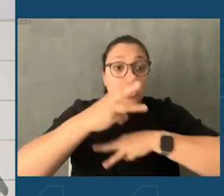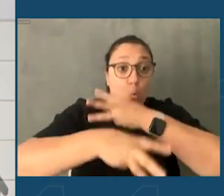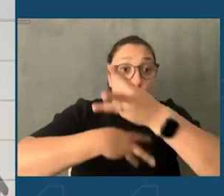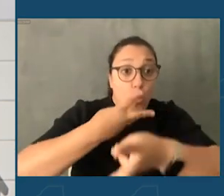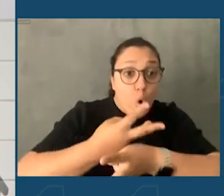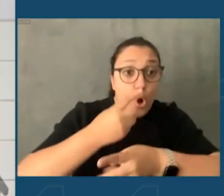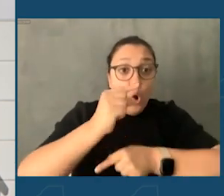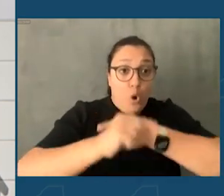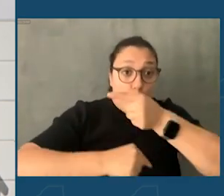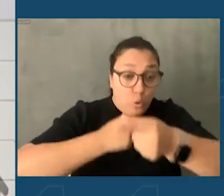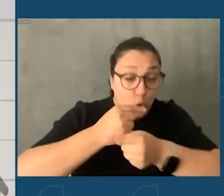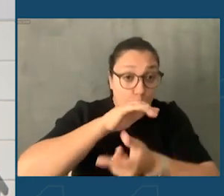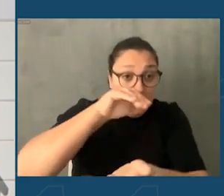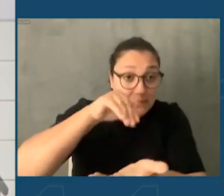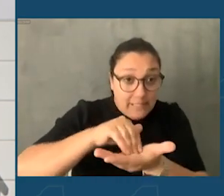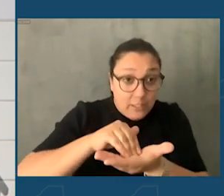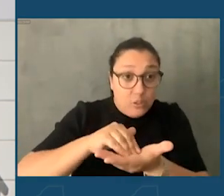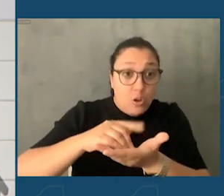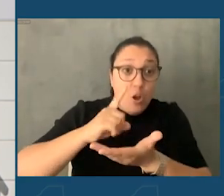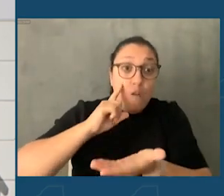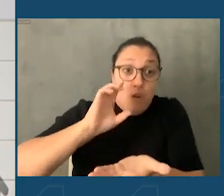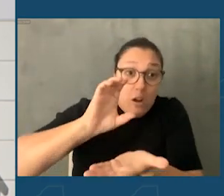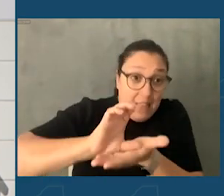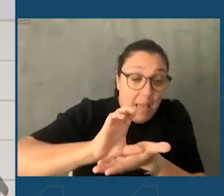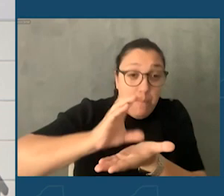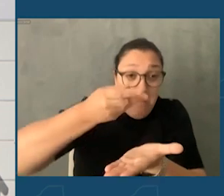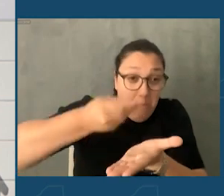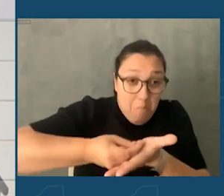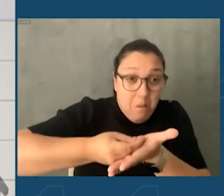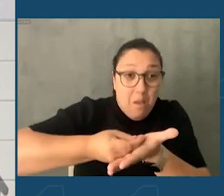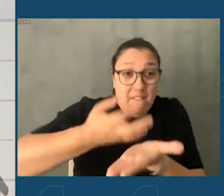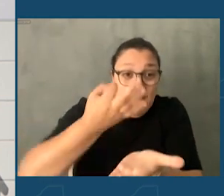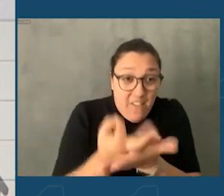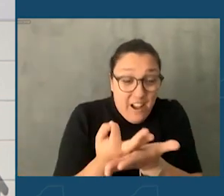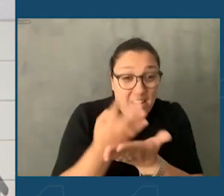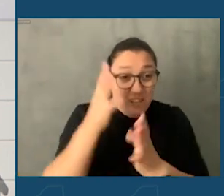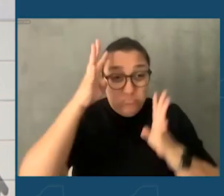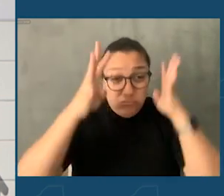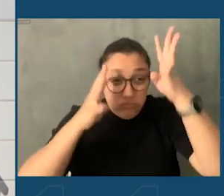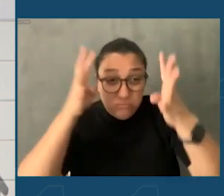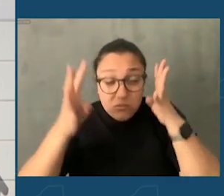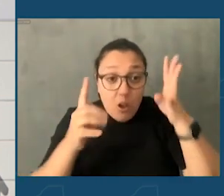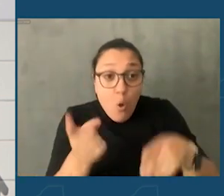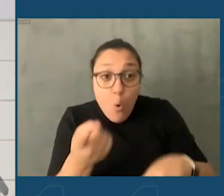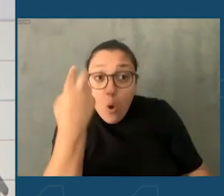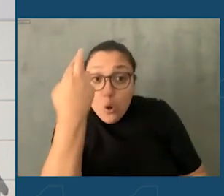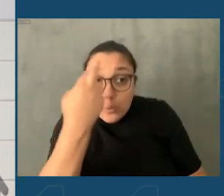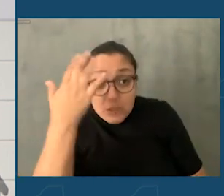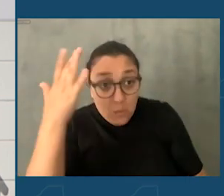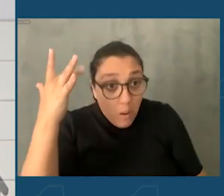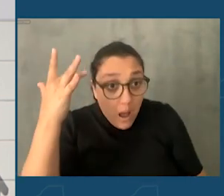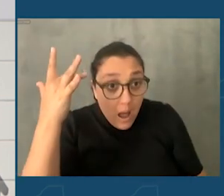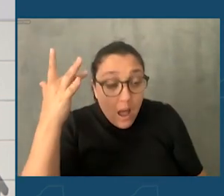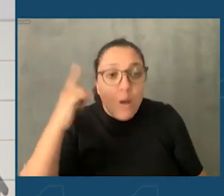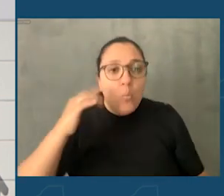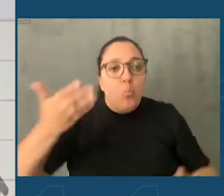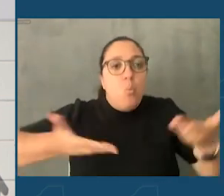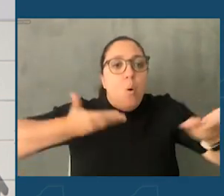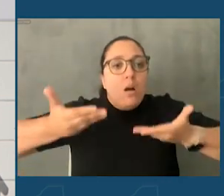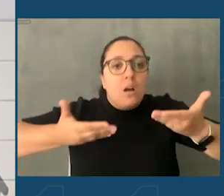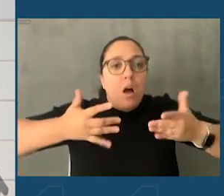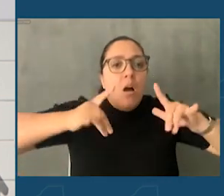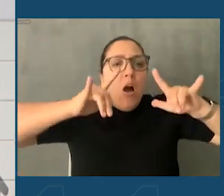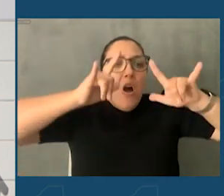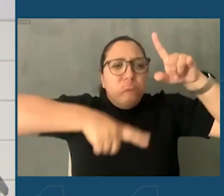of finance, of business, of innovation, and that's for one reason, because we are a welcoming place. New York